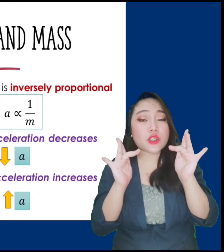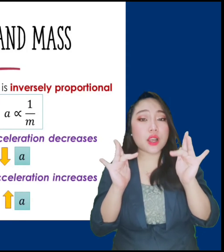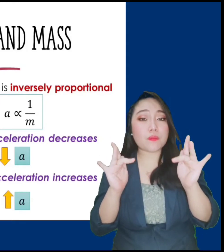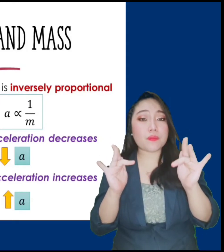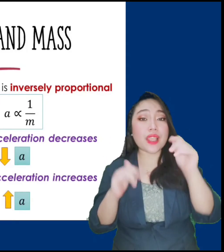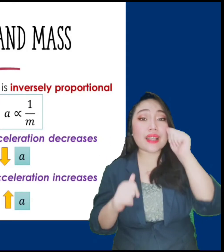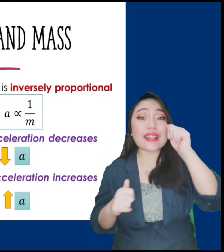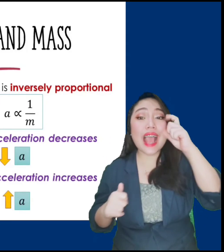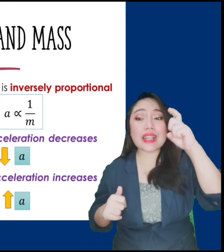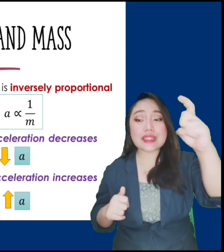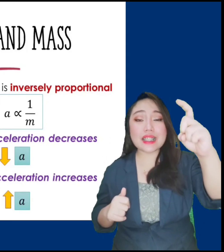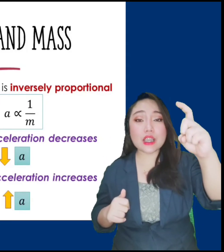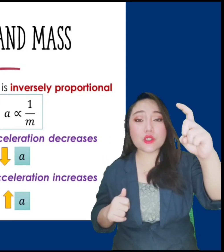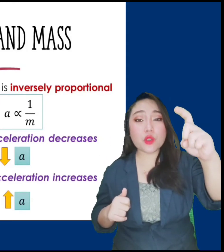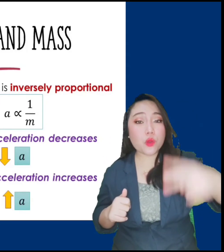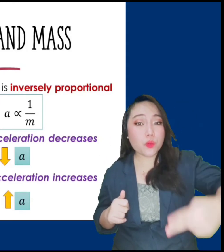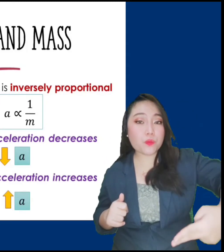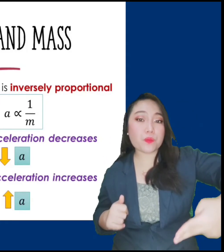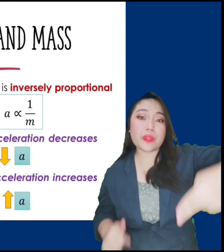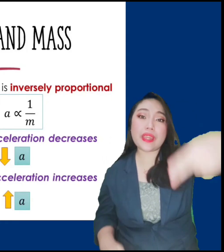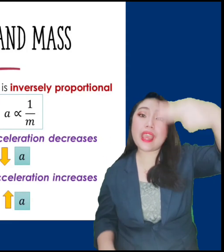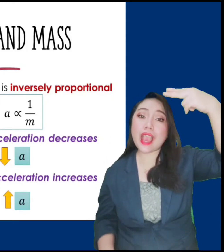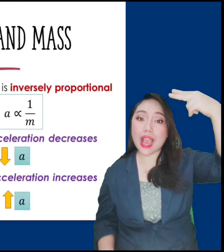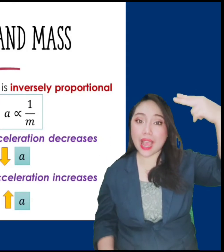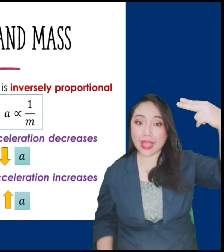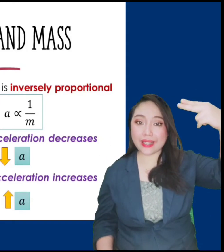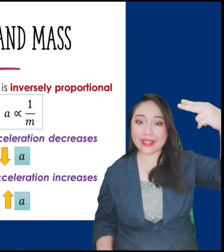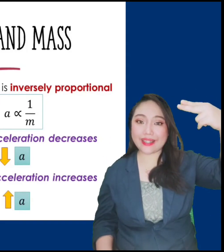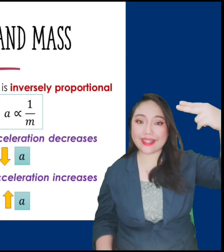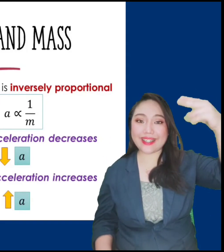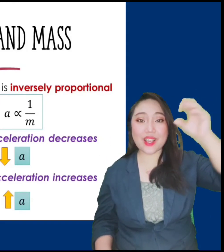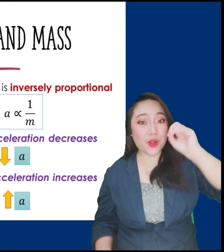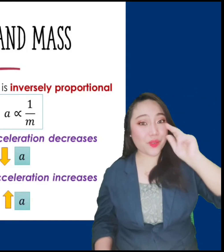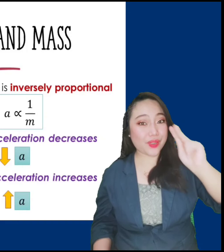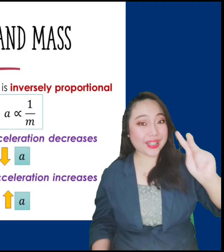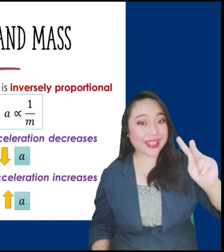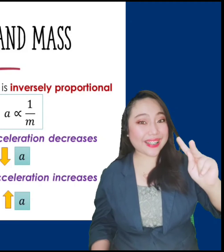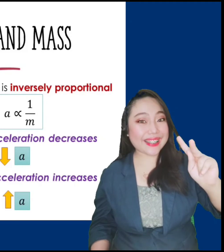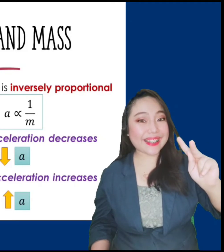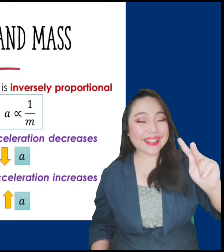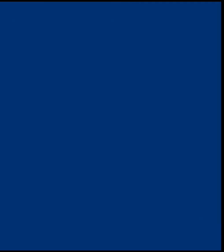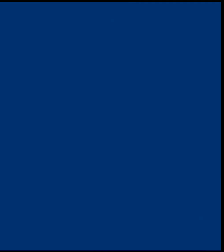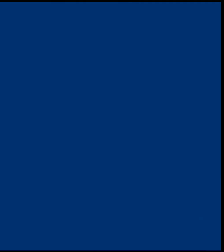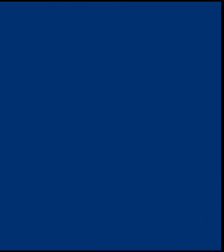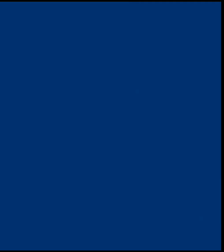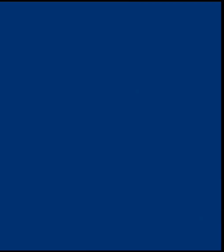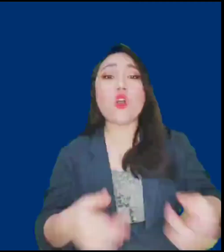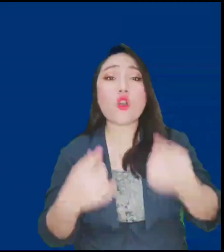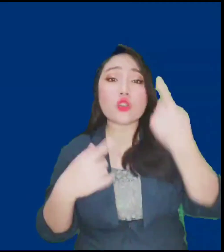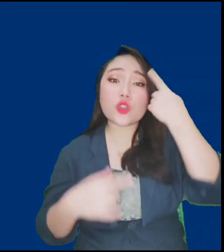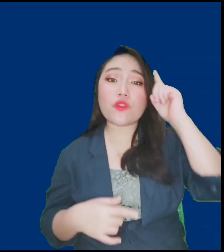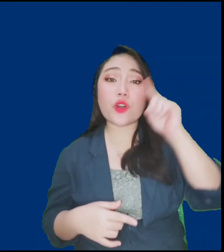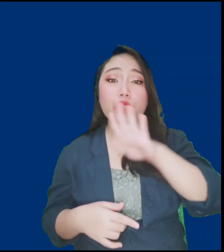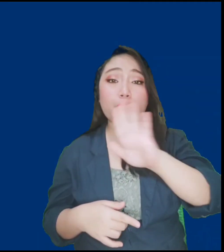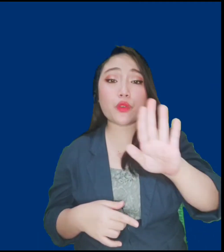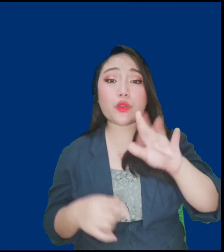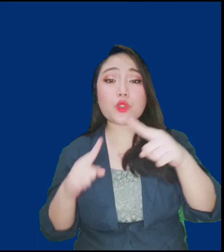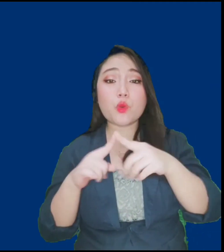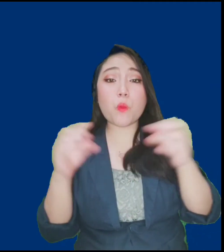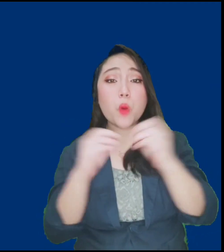mass or a lighter mass, then acceleration would increase. Okay?